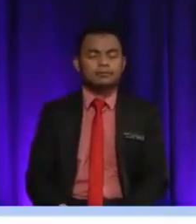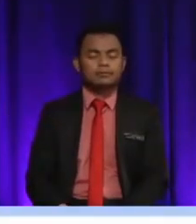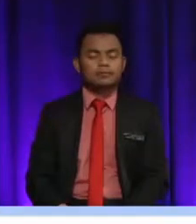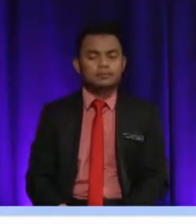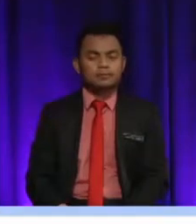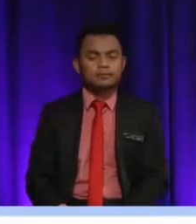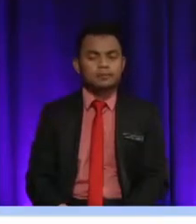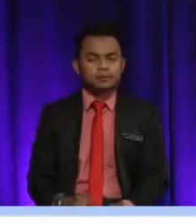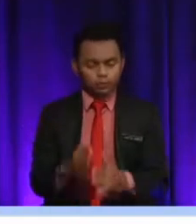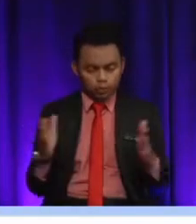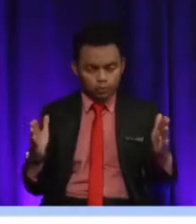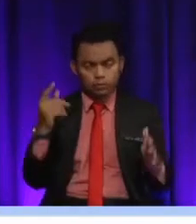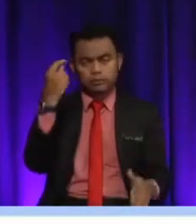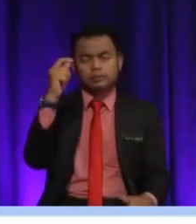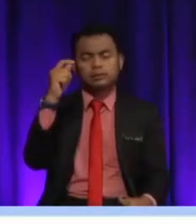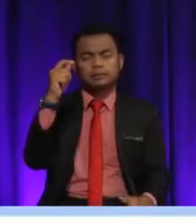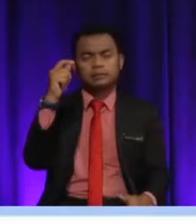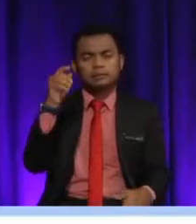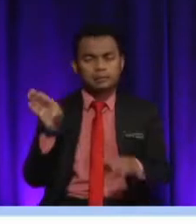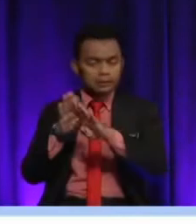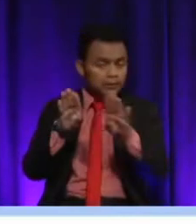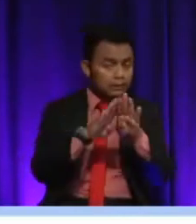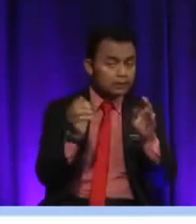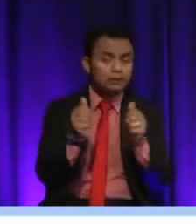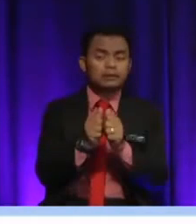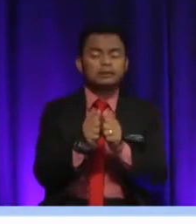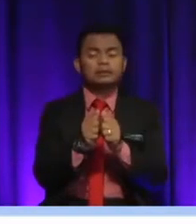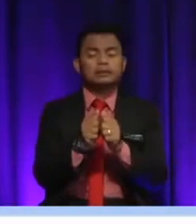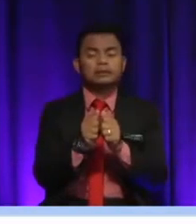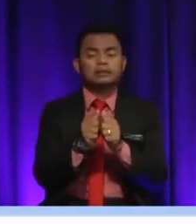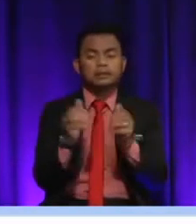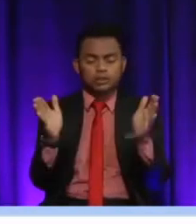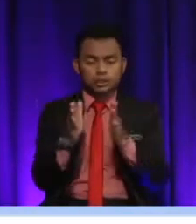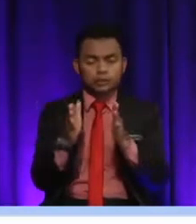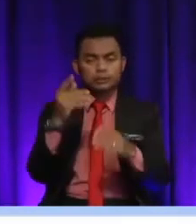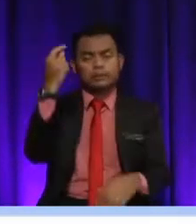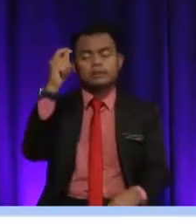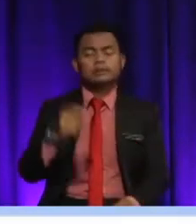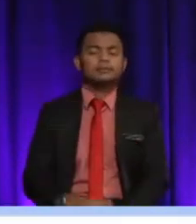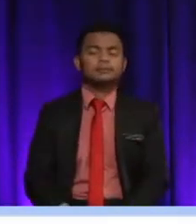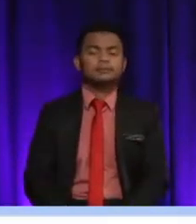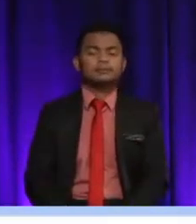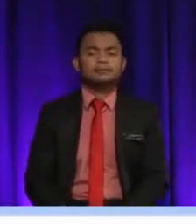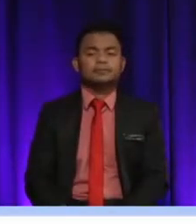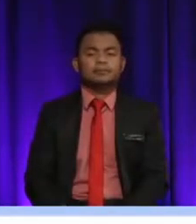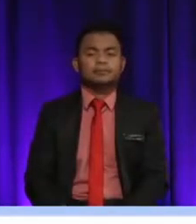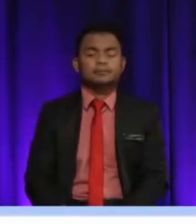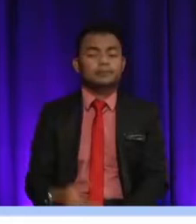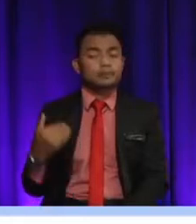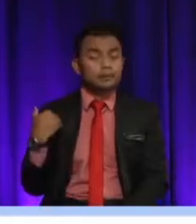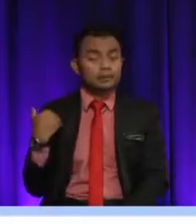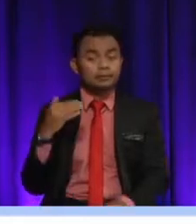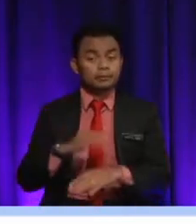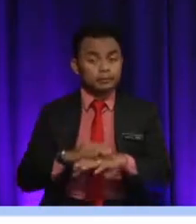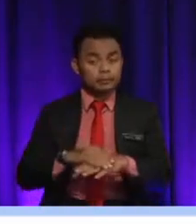part. And then they would have 8 comprehension questions. It's also a multiple choice question